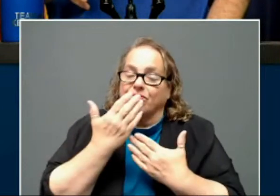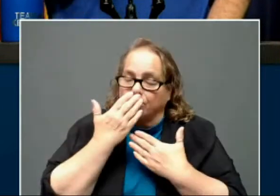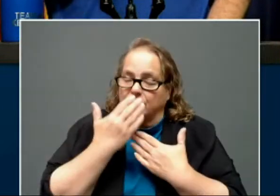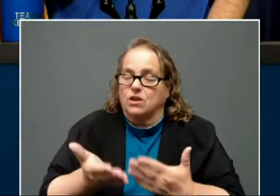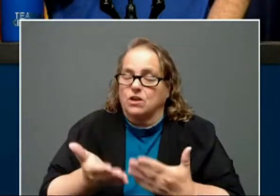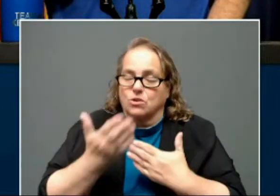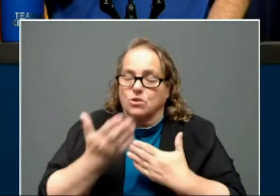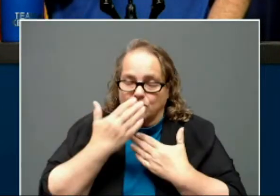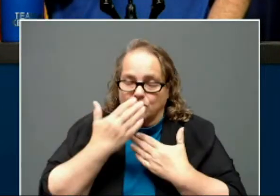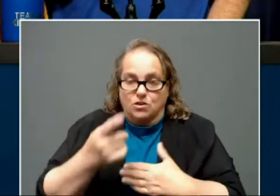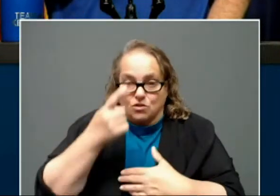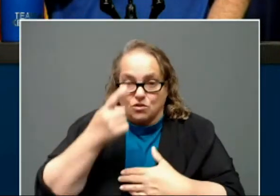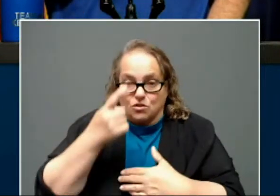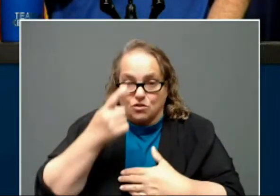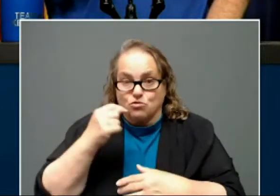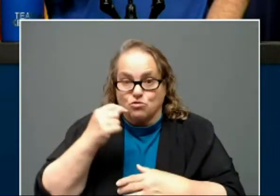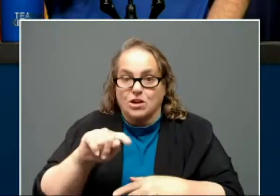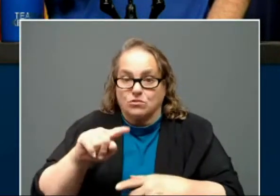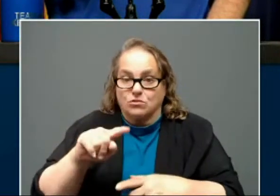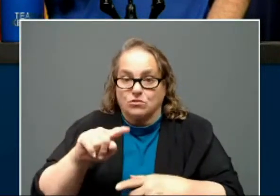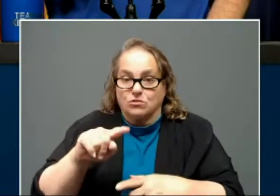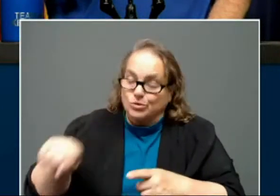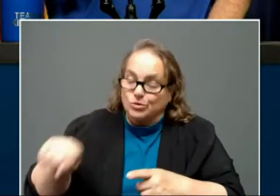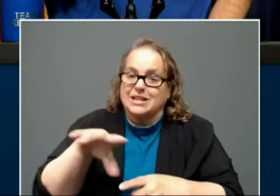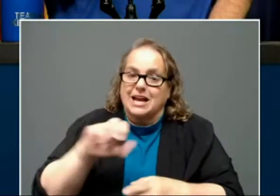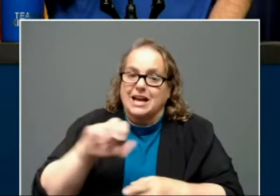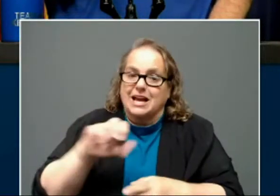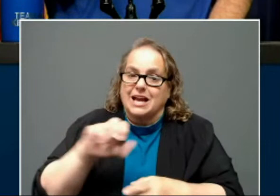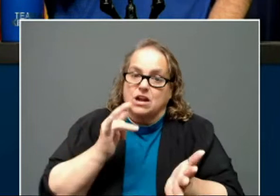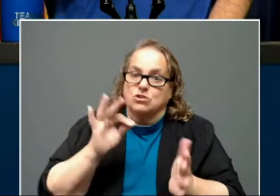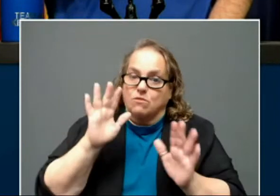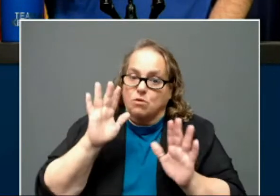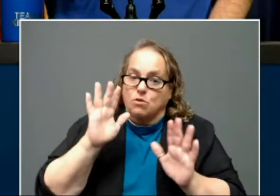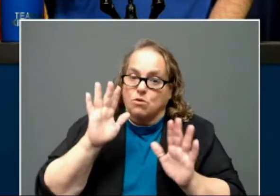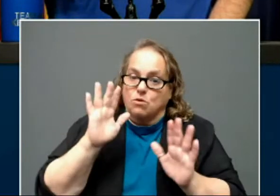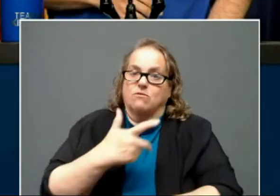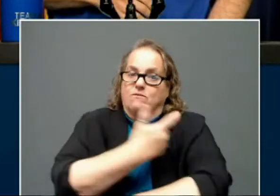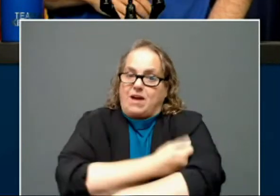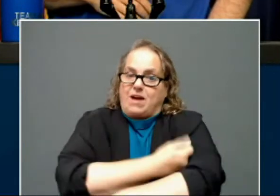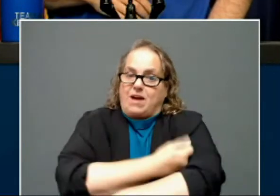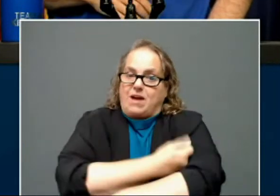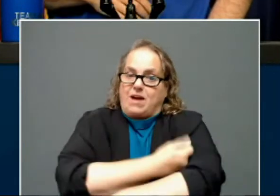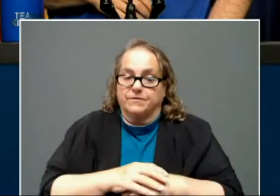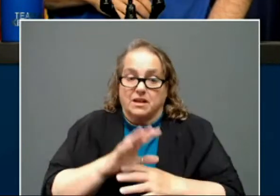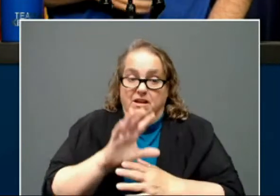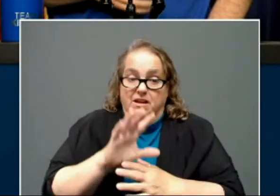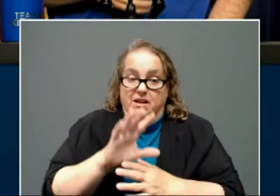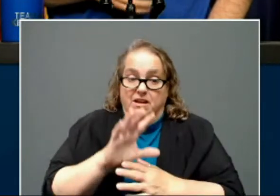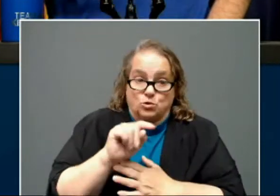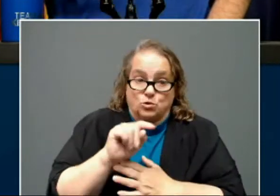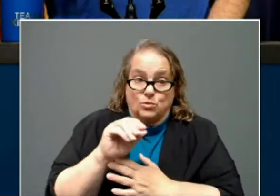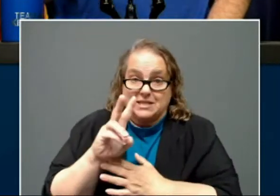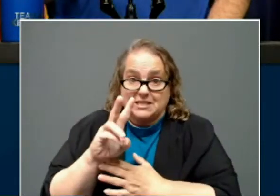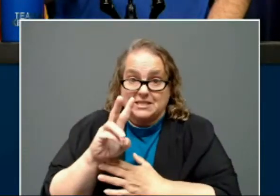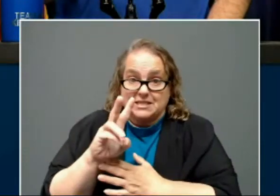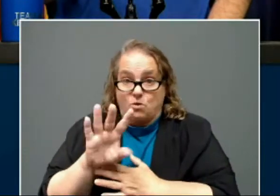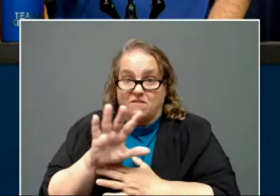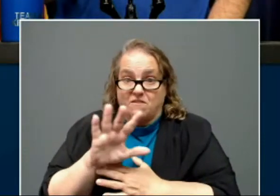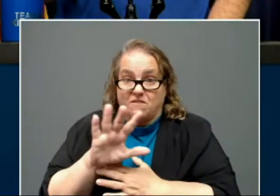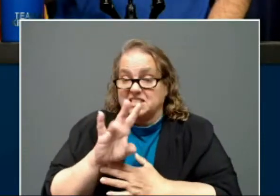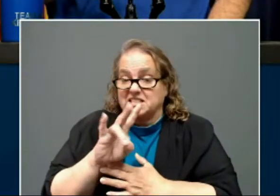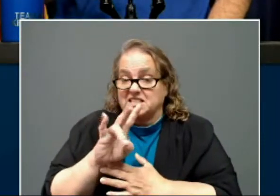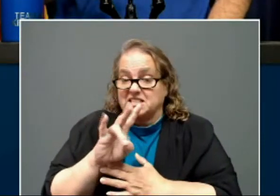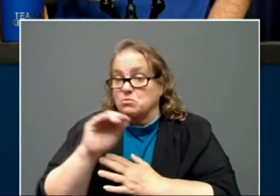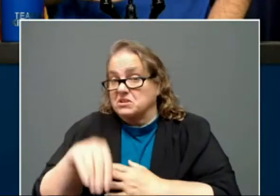taking advantage of these miraculous vaccines. 50 to 64 years old, 57%, better